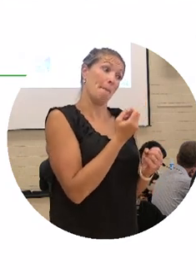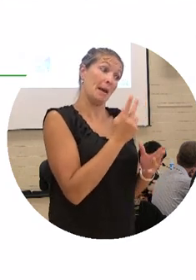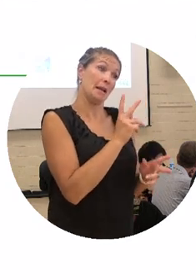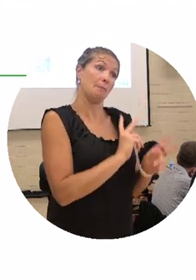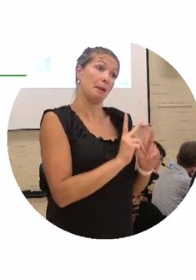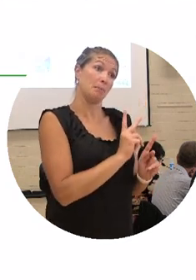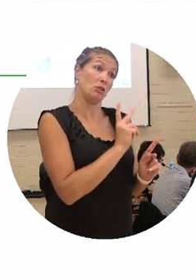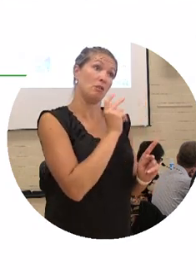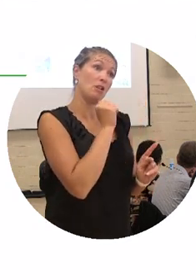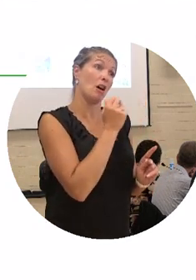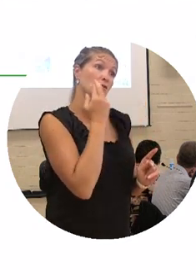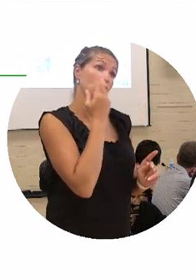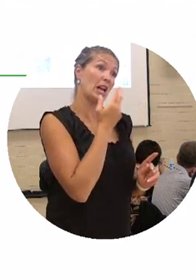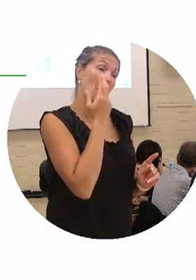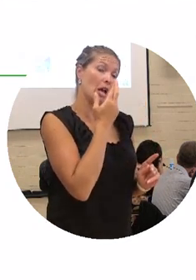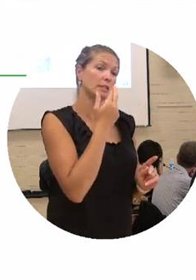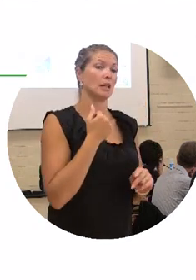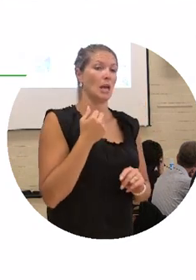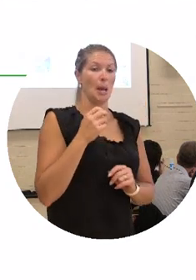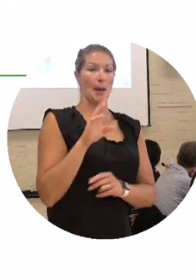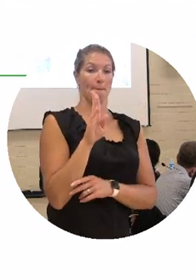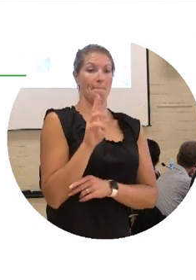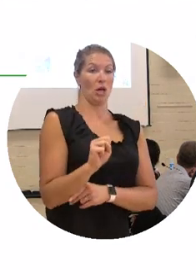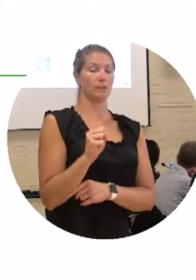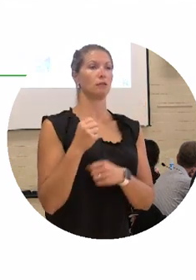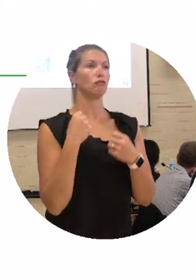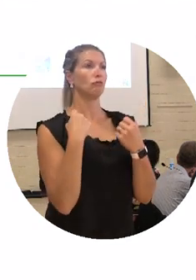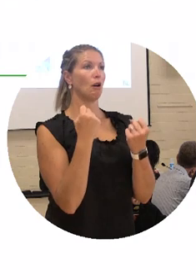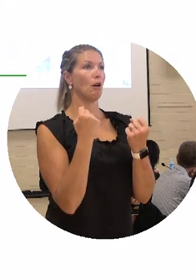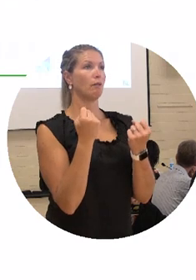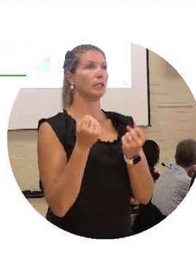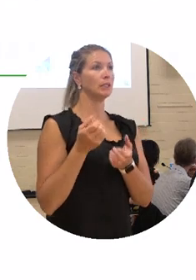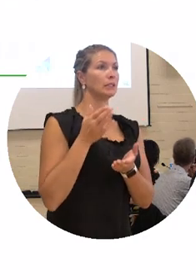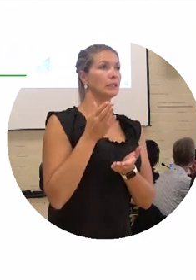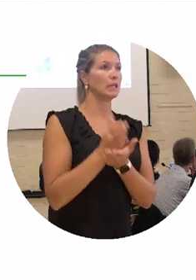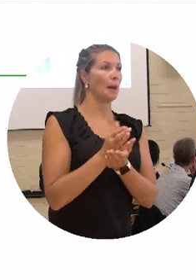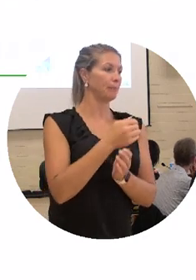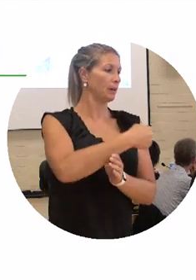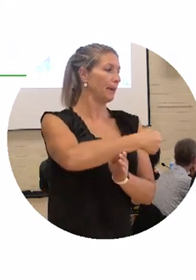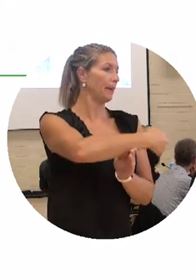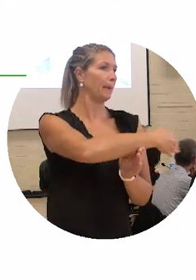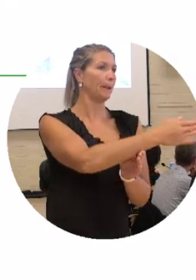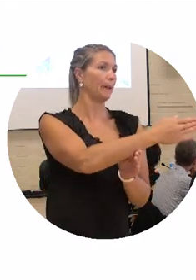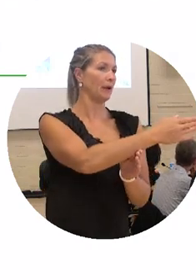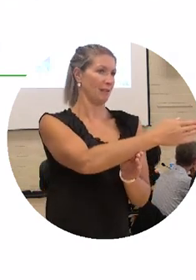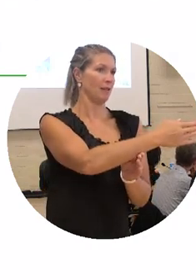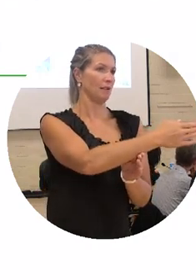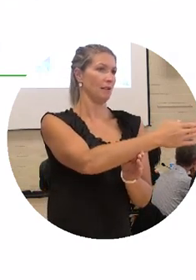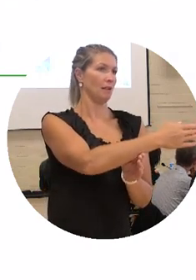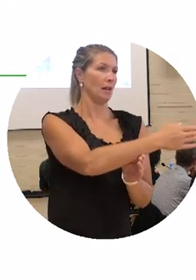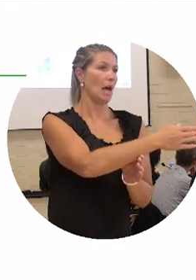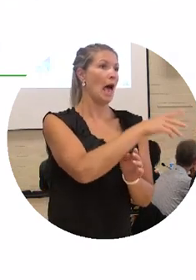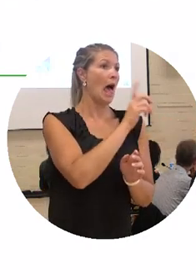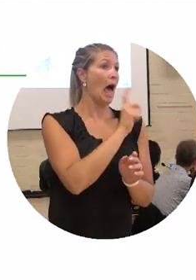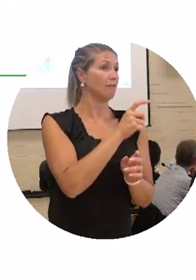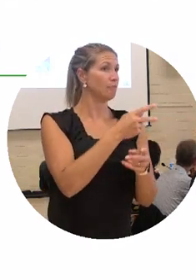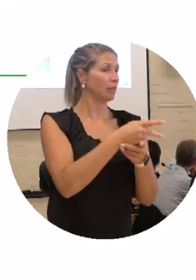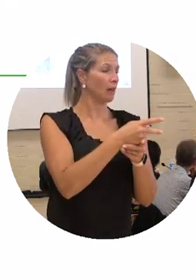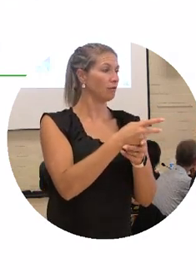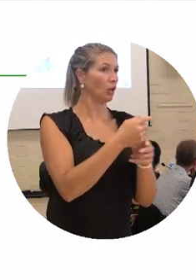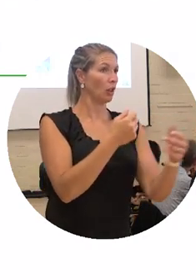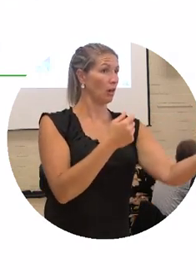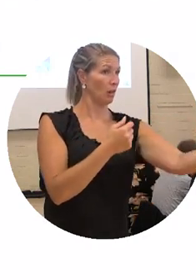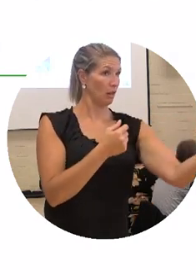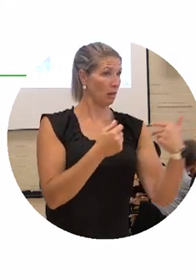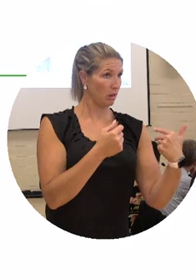when a school bus stops on the road, it's not just the traffic behind the bus, it's the traffic approaching the bus and